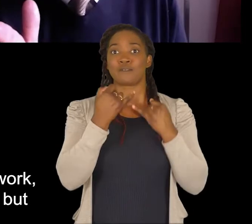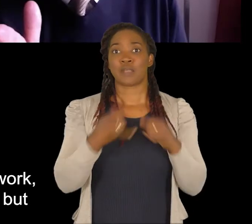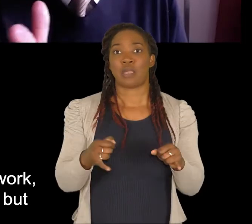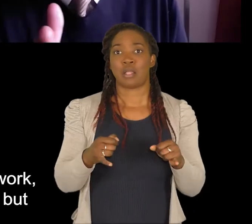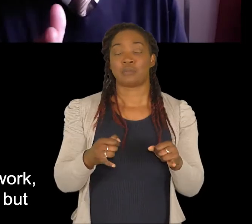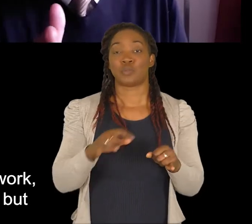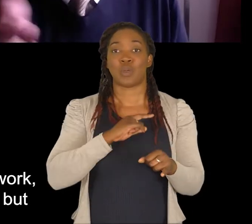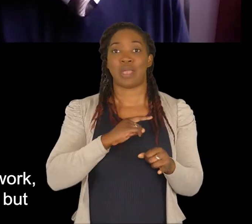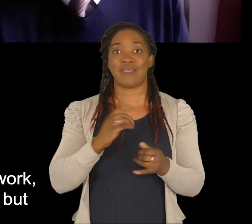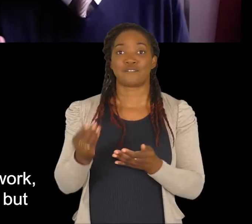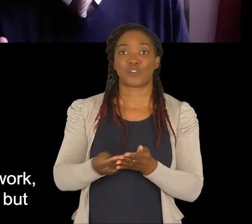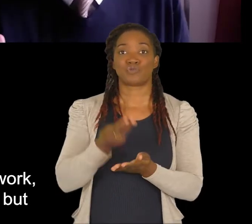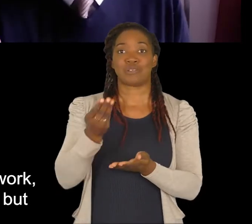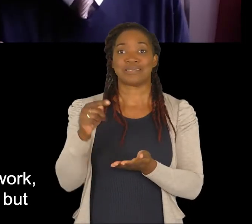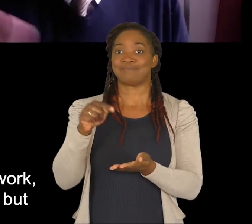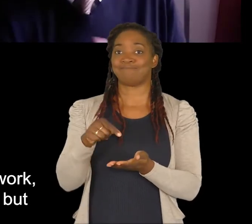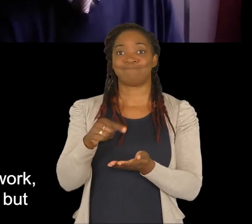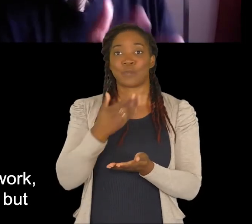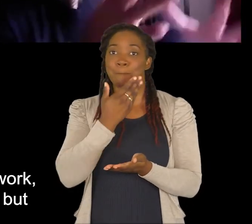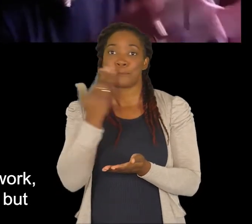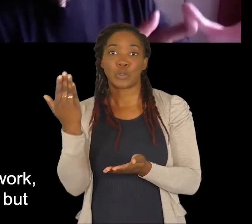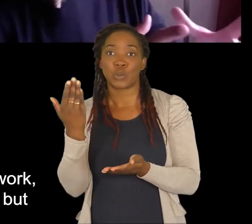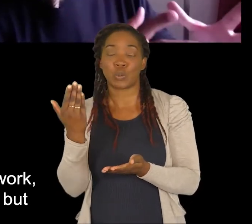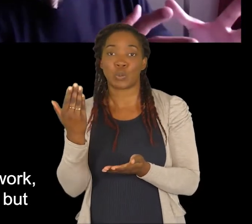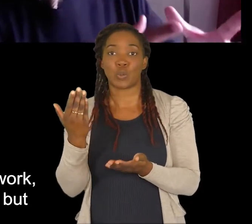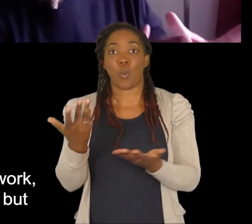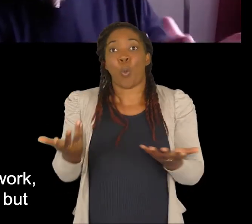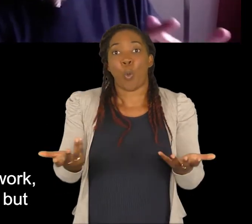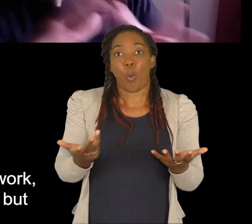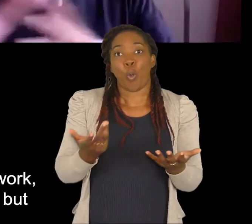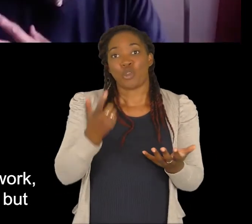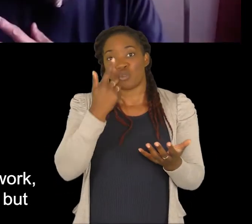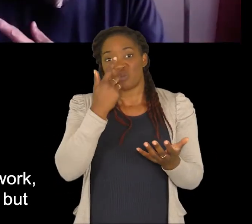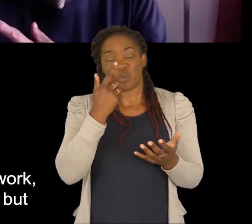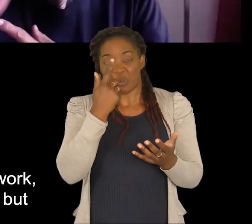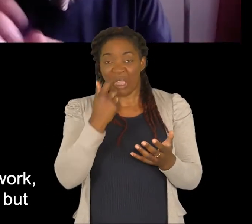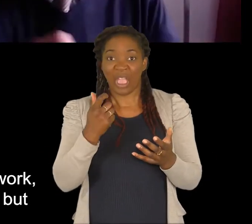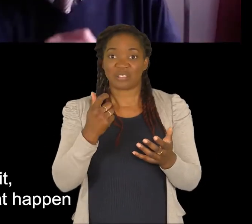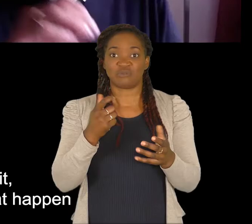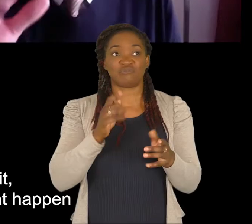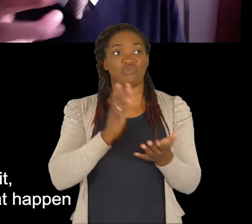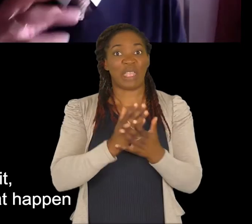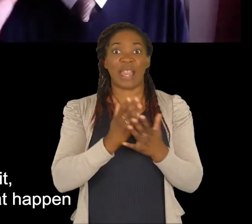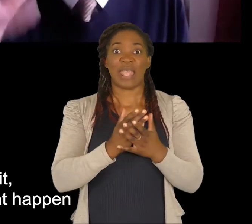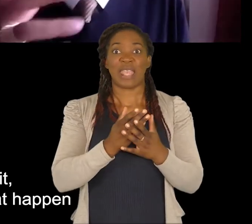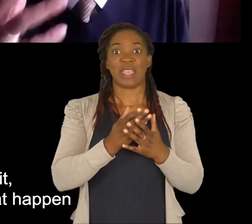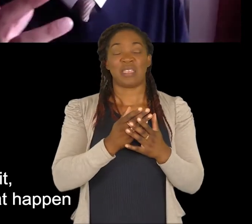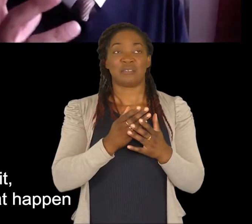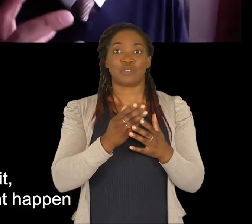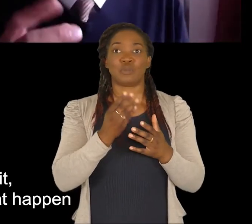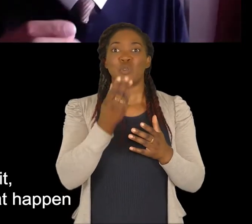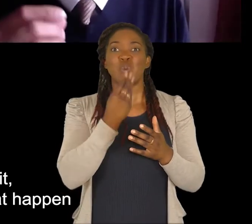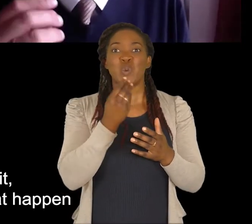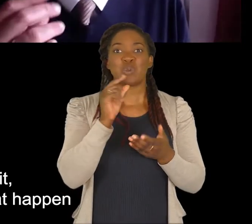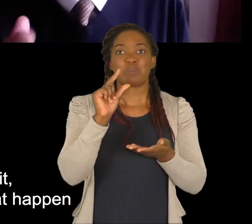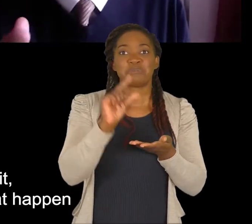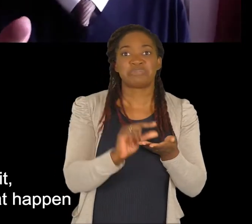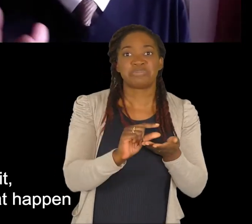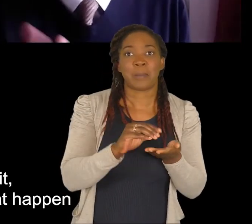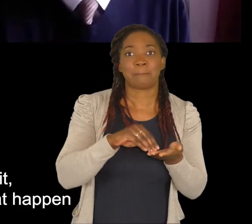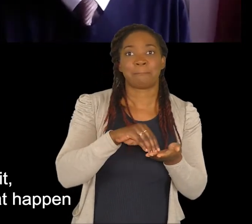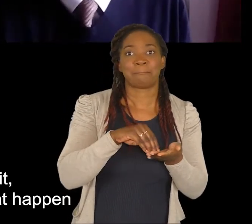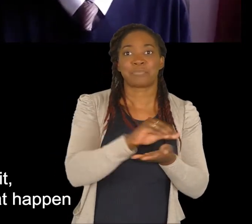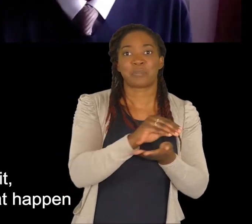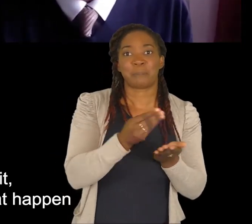in raising money, it won't work, right? Unless you completely bootstrap it and you can build it organically. But if you build it in the way you want to build it, it